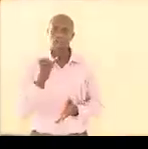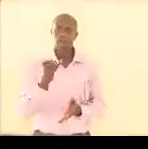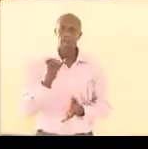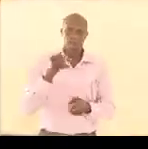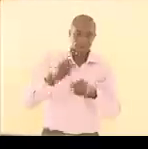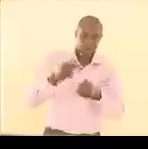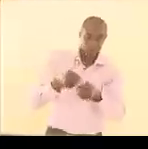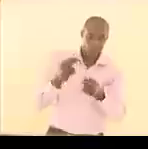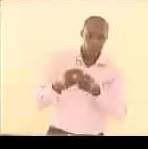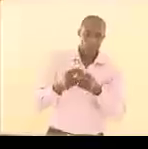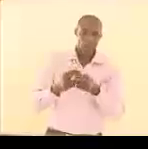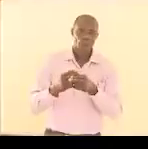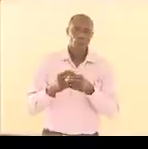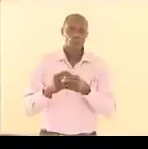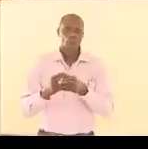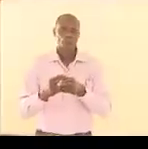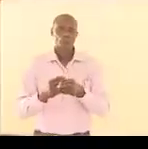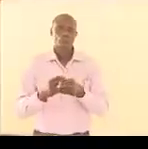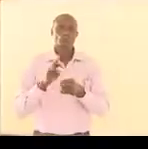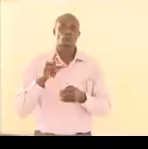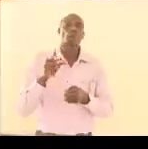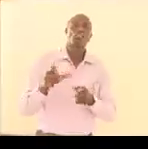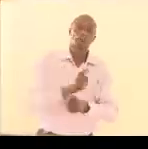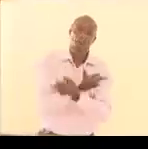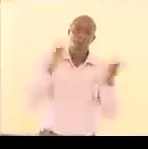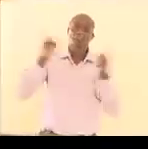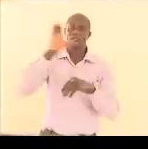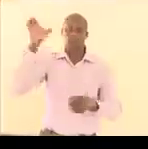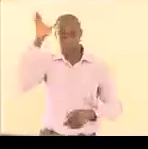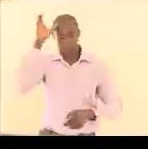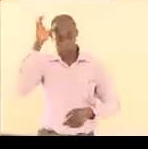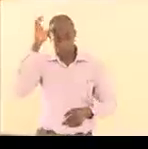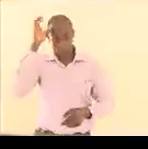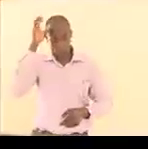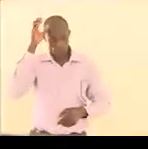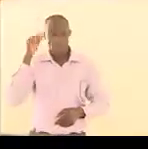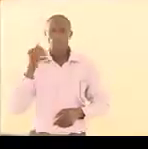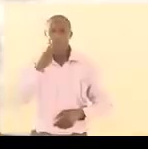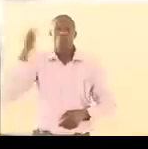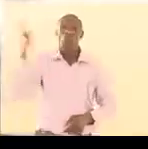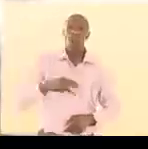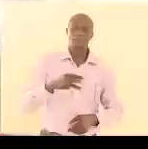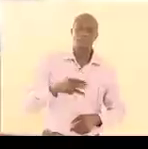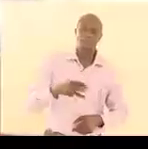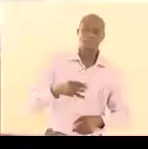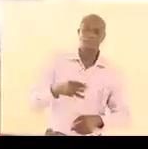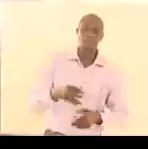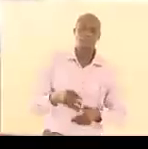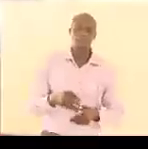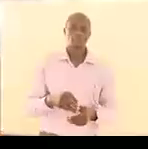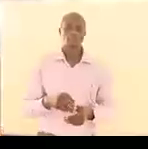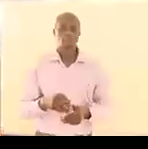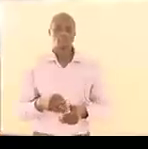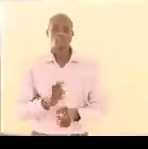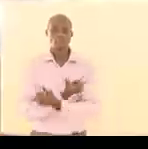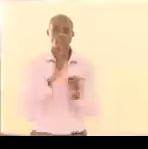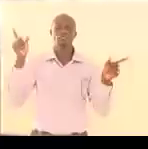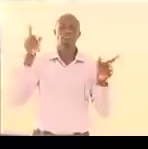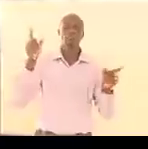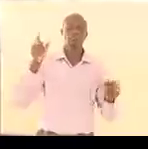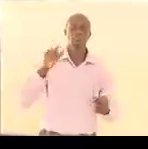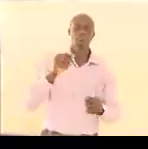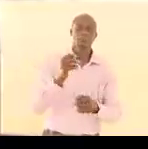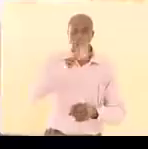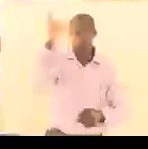That is called ruthless liberal capitalism. Callous, reckless, ruthless